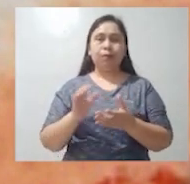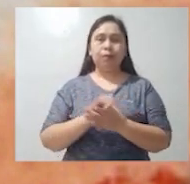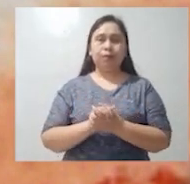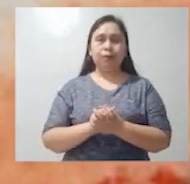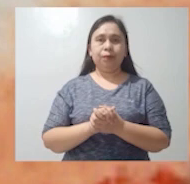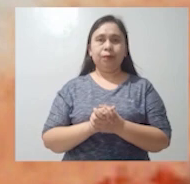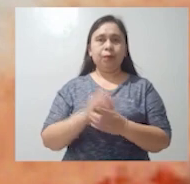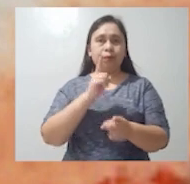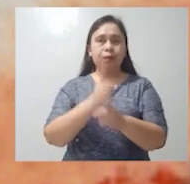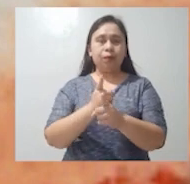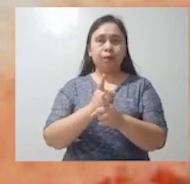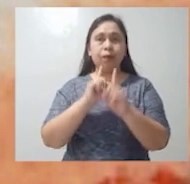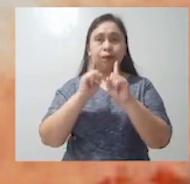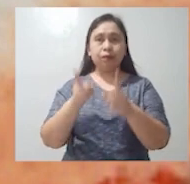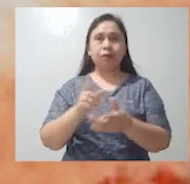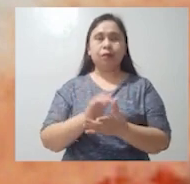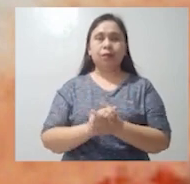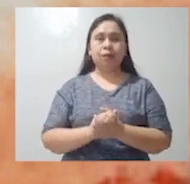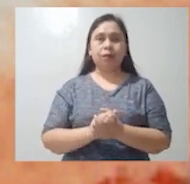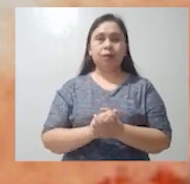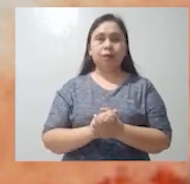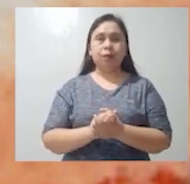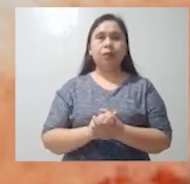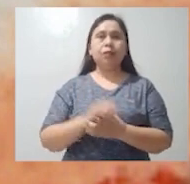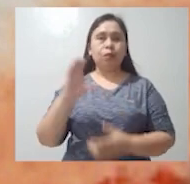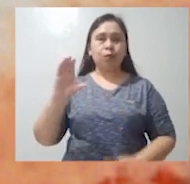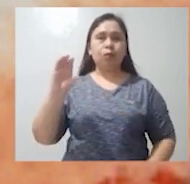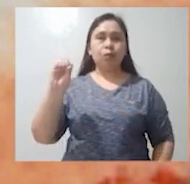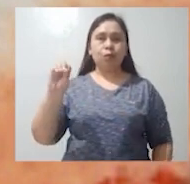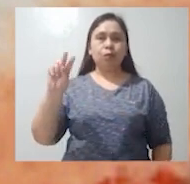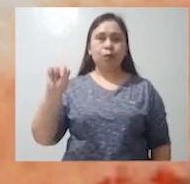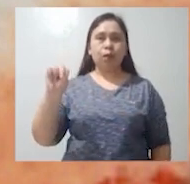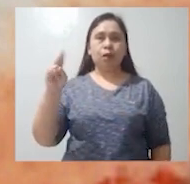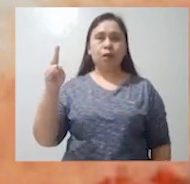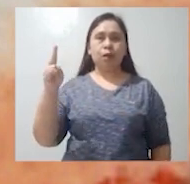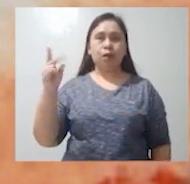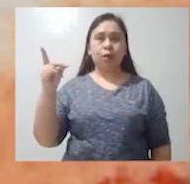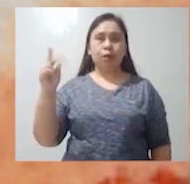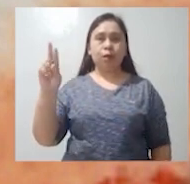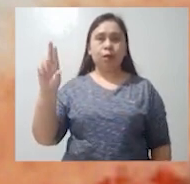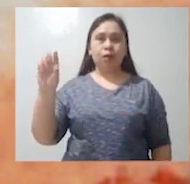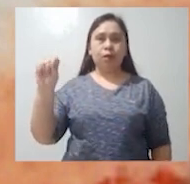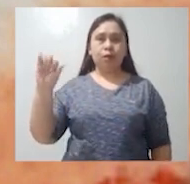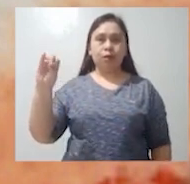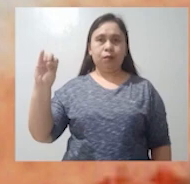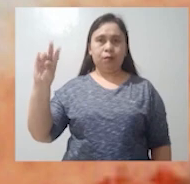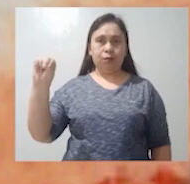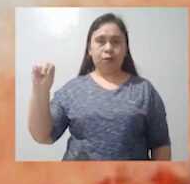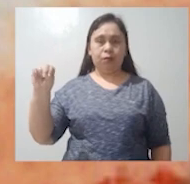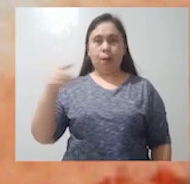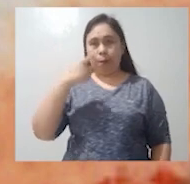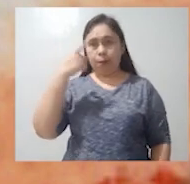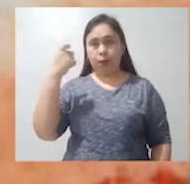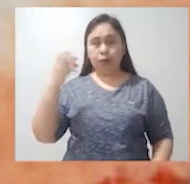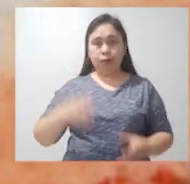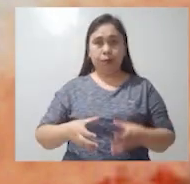The correct answer, conduction, because the pot is directly in contact with the burner.